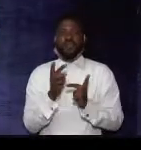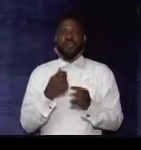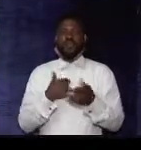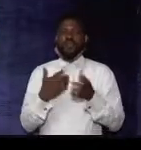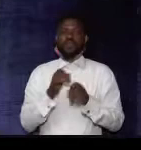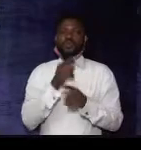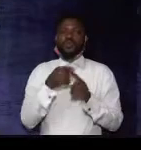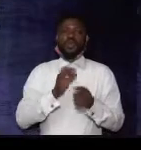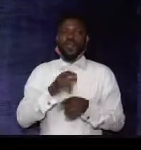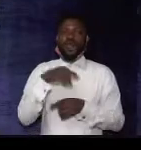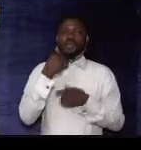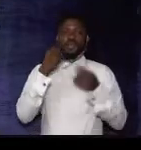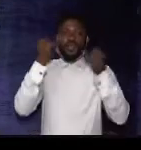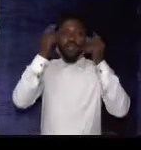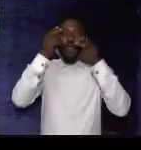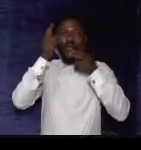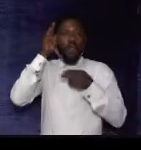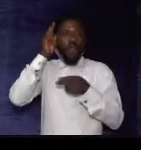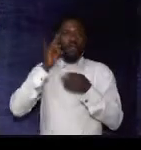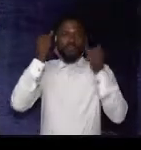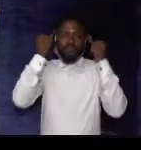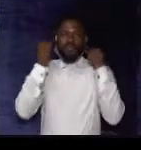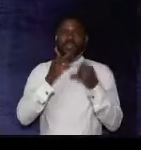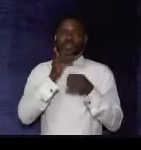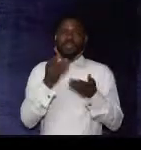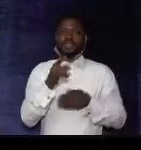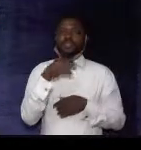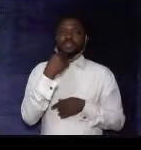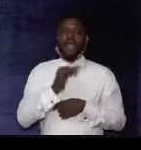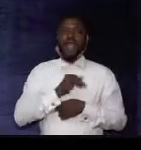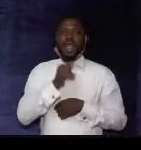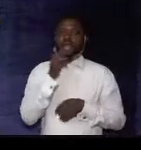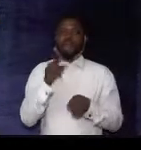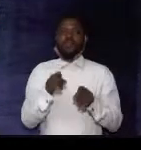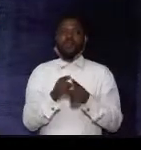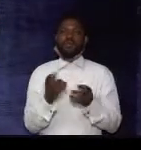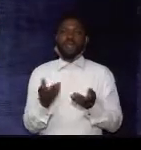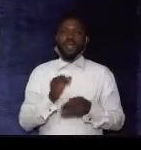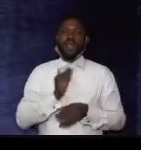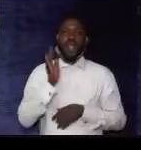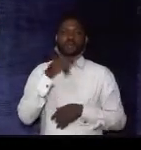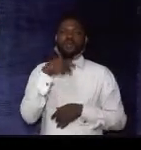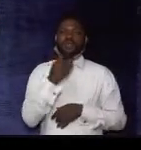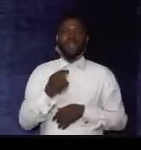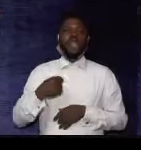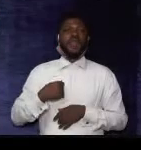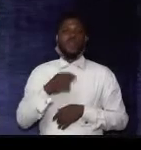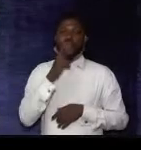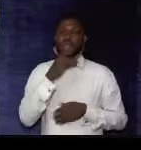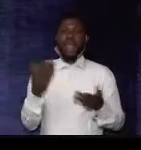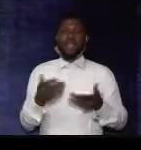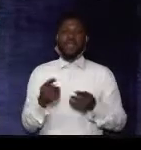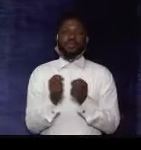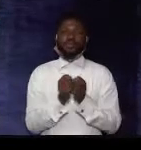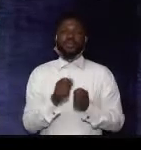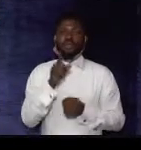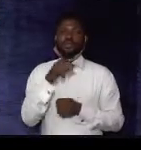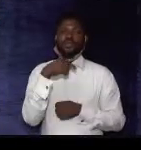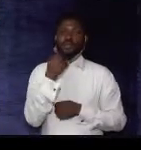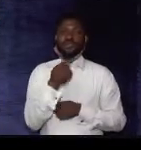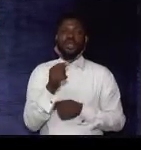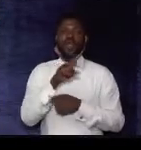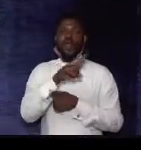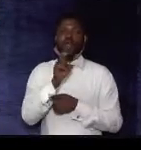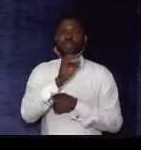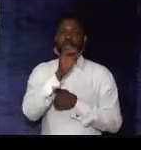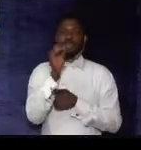way we do. When I say Uncle Popo is here, you will say I am also here. Then I will say we are here together,